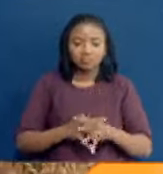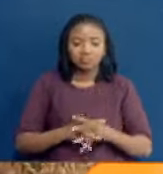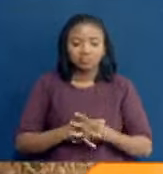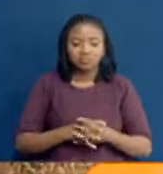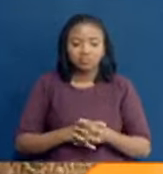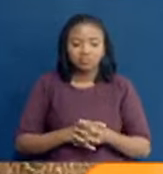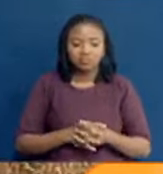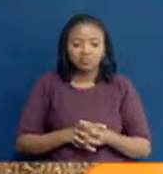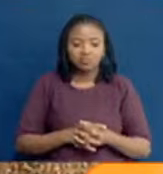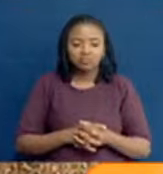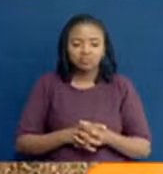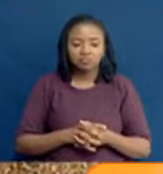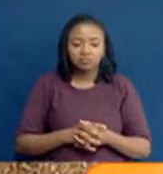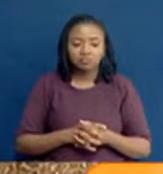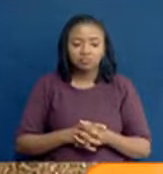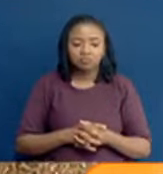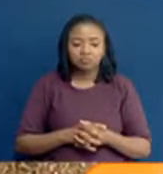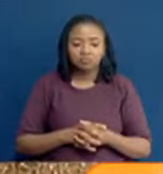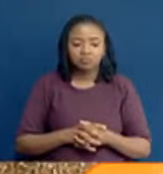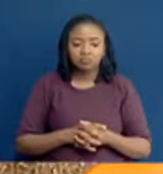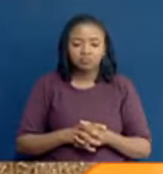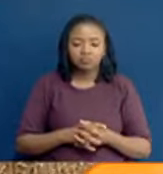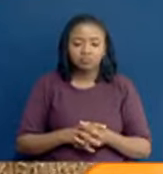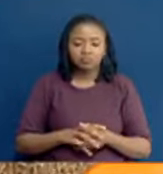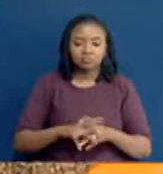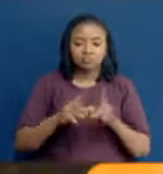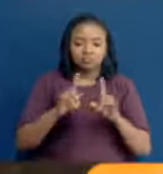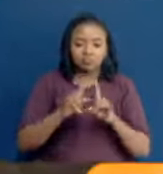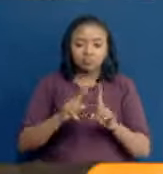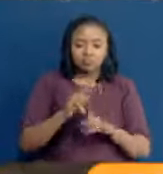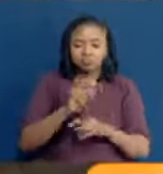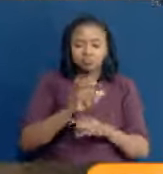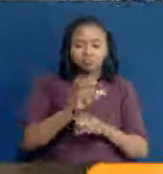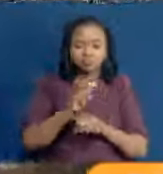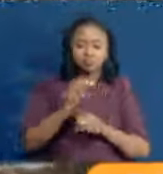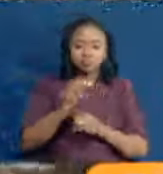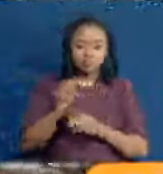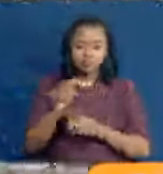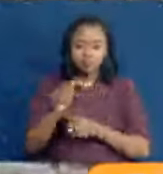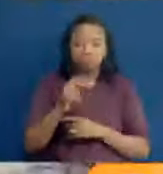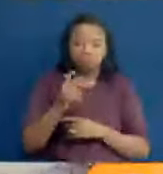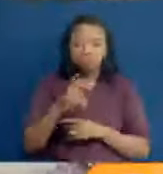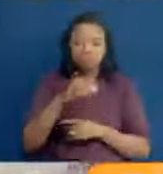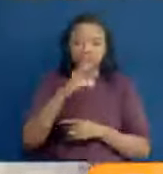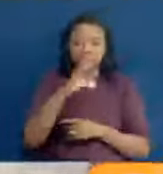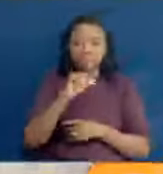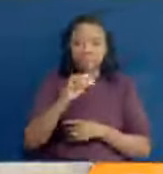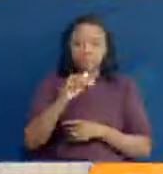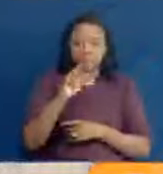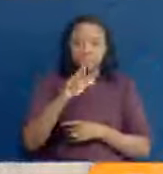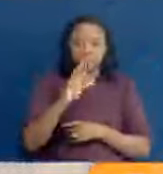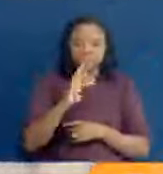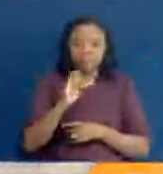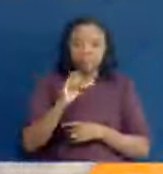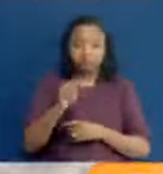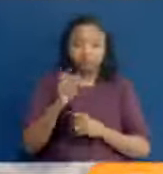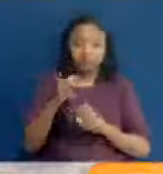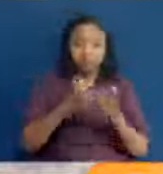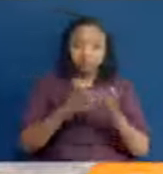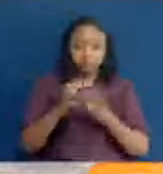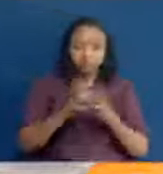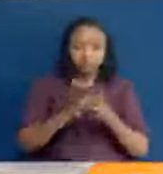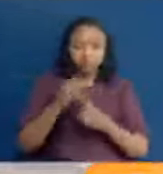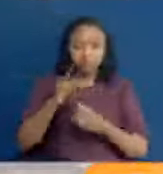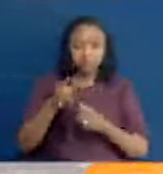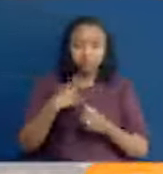increase. Apart from venture into wildlife conservation, the carbon trade, a business that currently seems to be